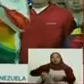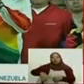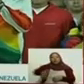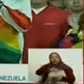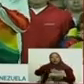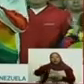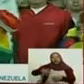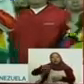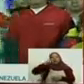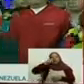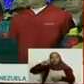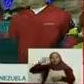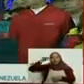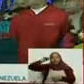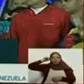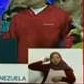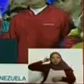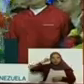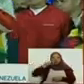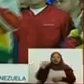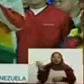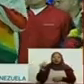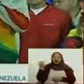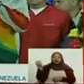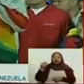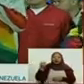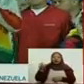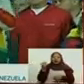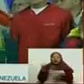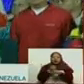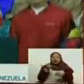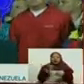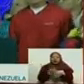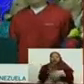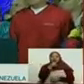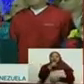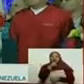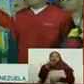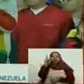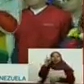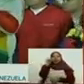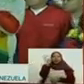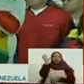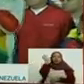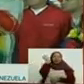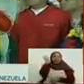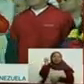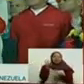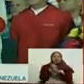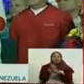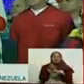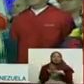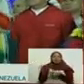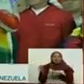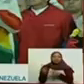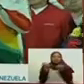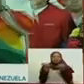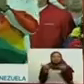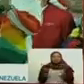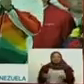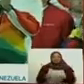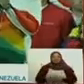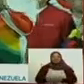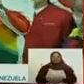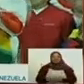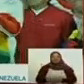stop drooling over this immense wealth. We know that Venezuela is up there with Saudi Arabia and Iraq and Iran, and we've